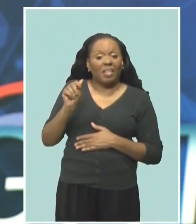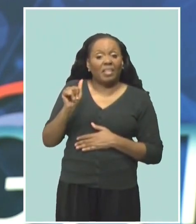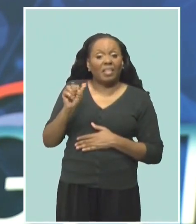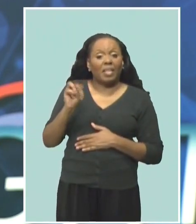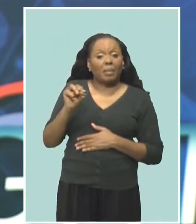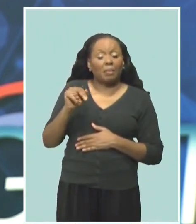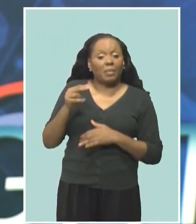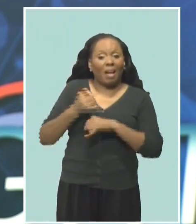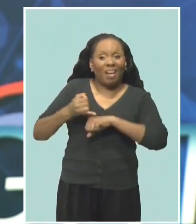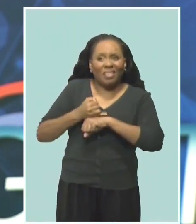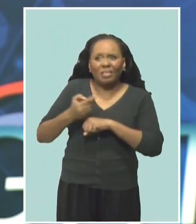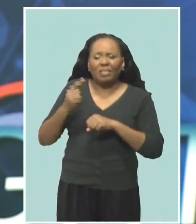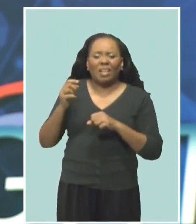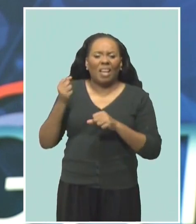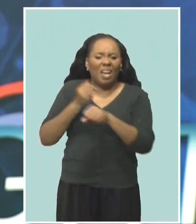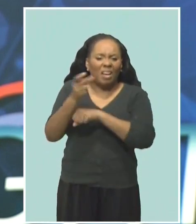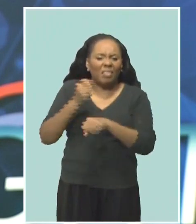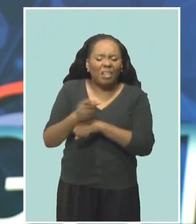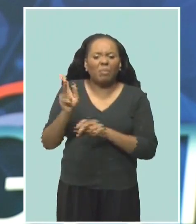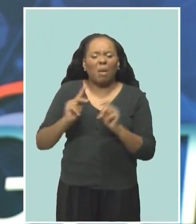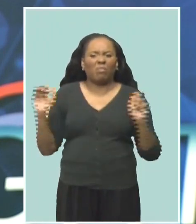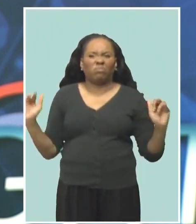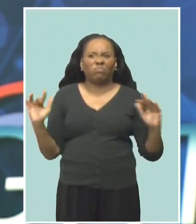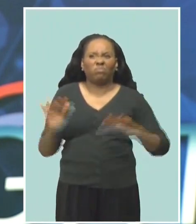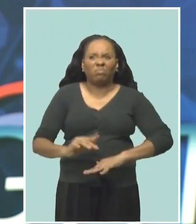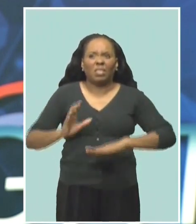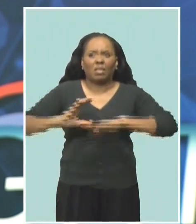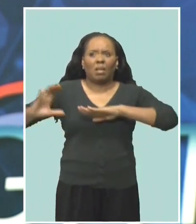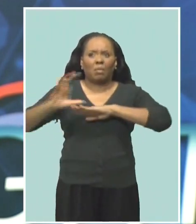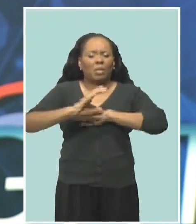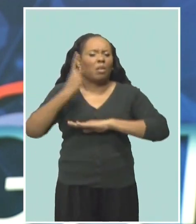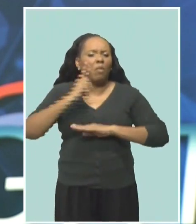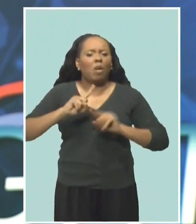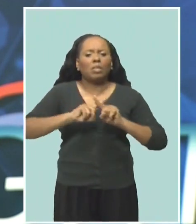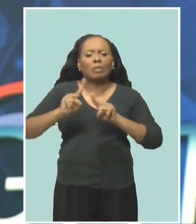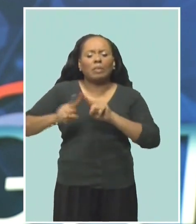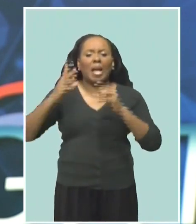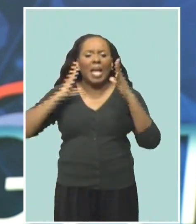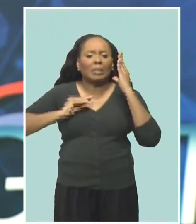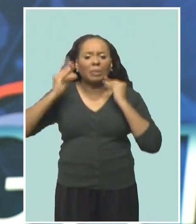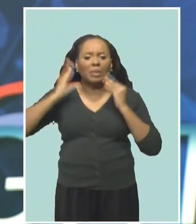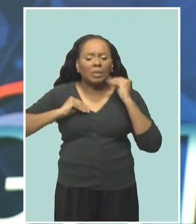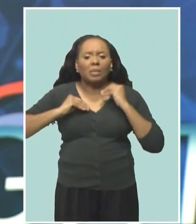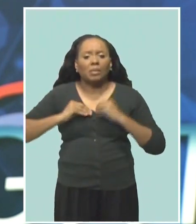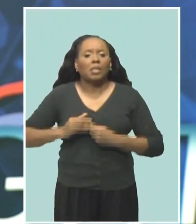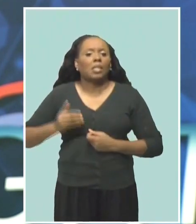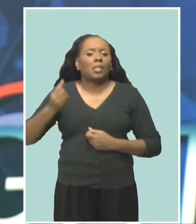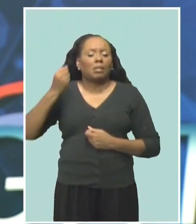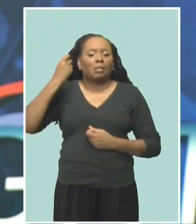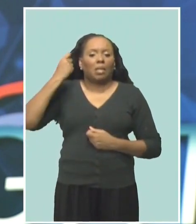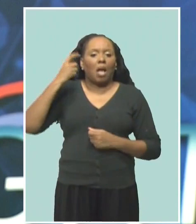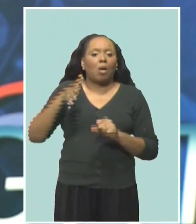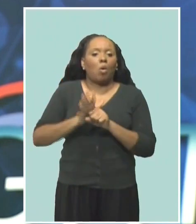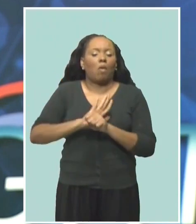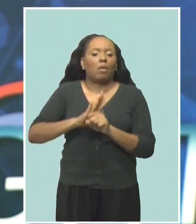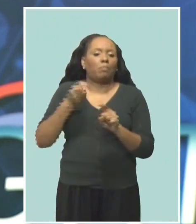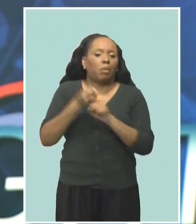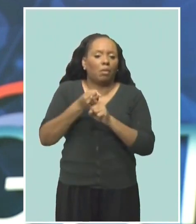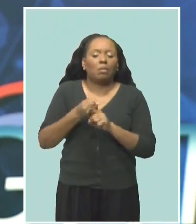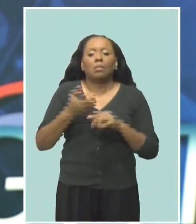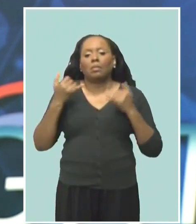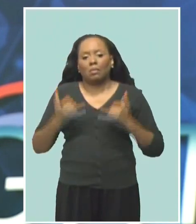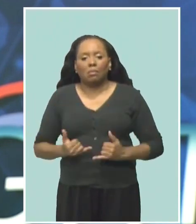region for numerous experiences. She is buoyed by its rebound from the blow brought by the COVID-19 pandemic and wants states